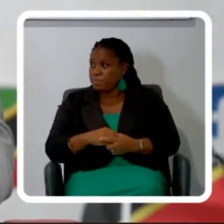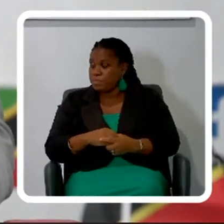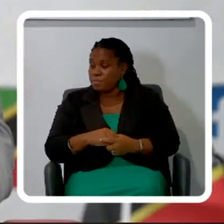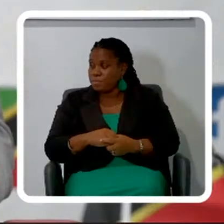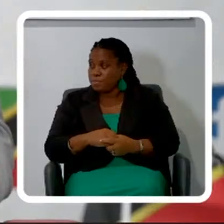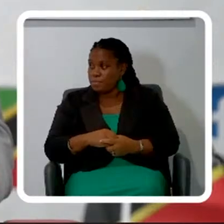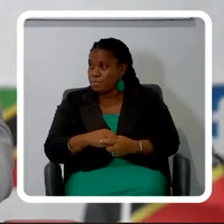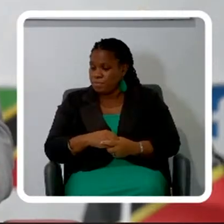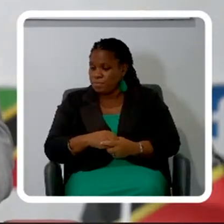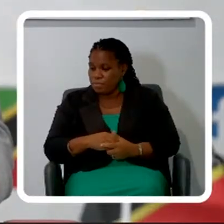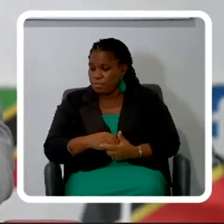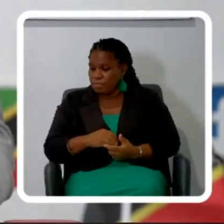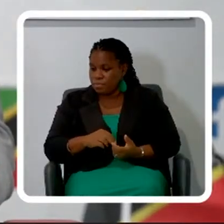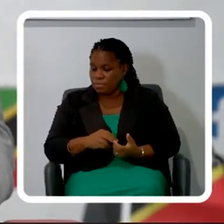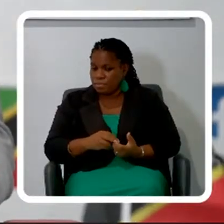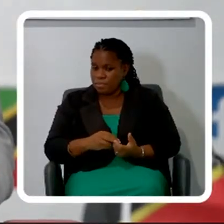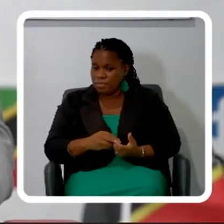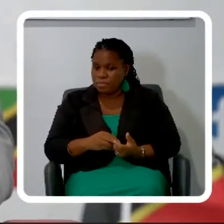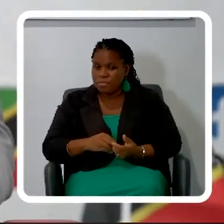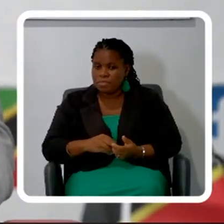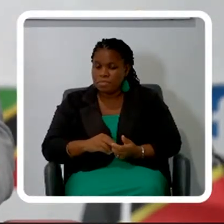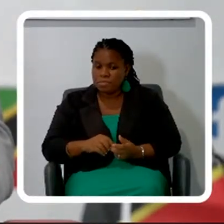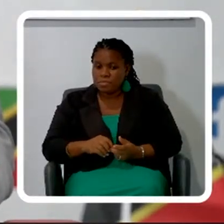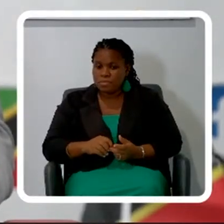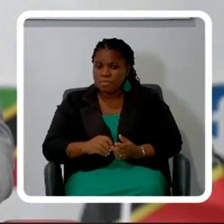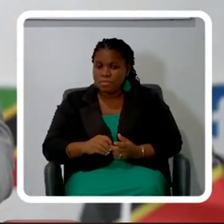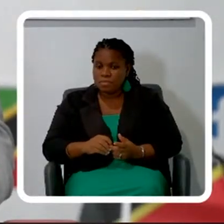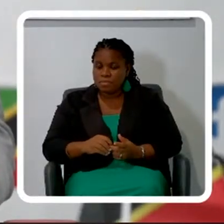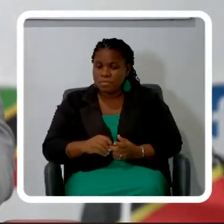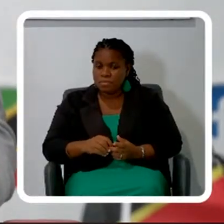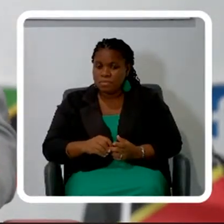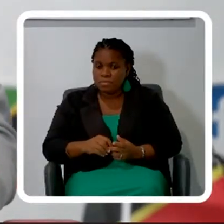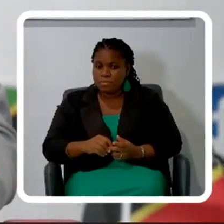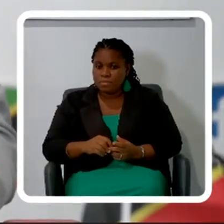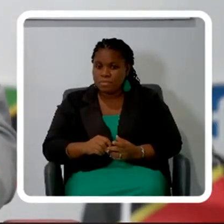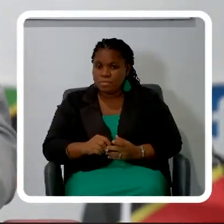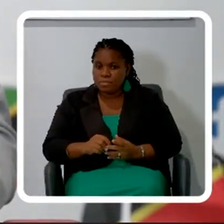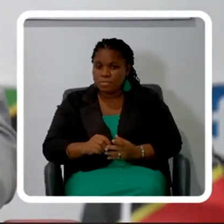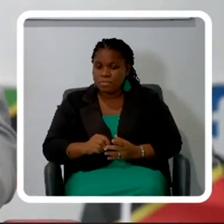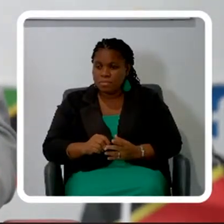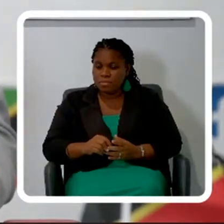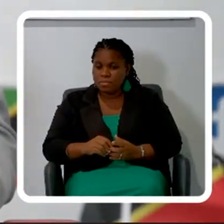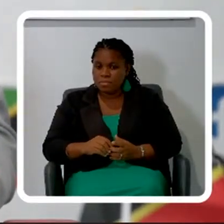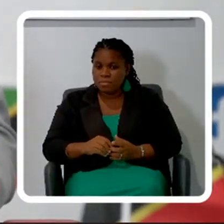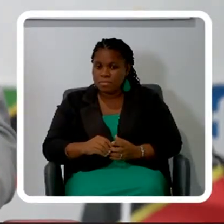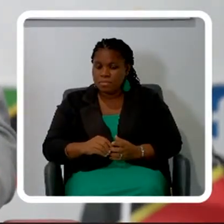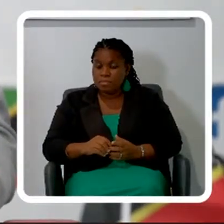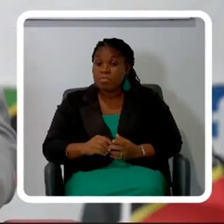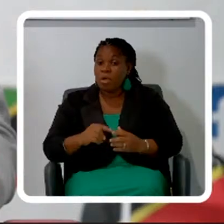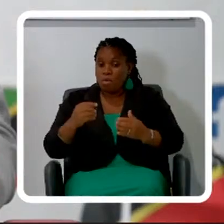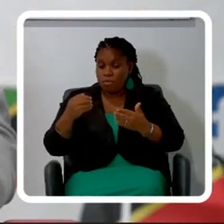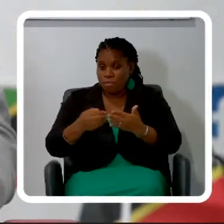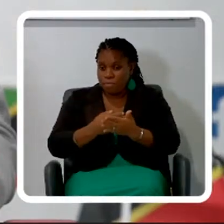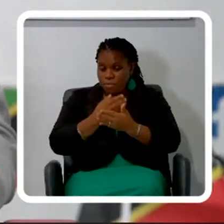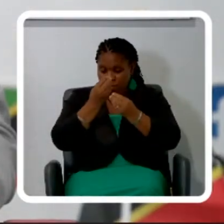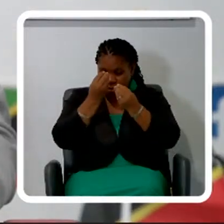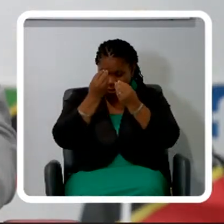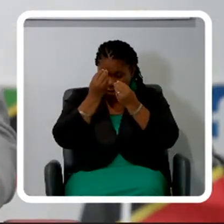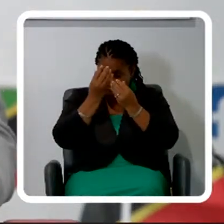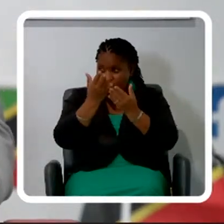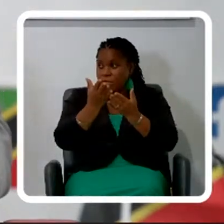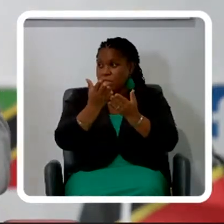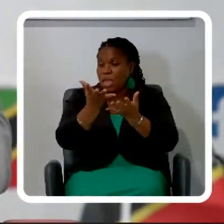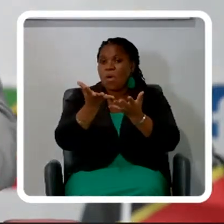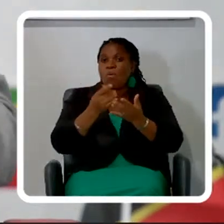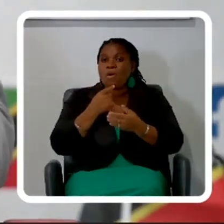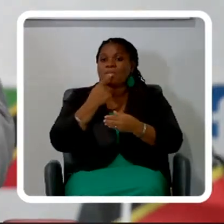because remember the UN is involved with our activities here as well. Now, on the 90-day update, I want to say that we have been doing a